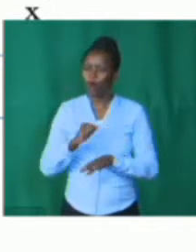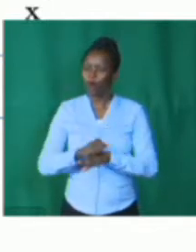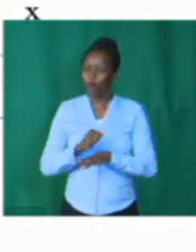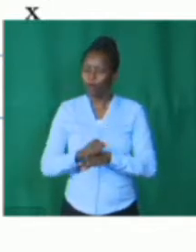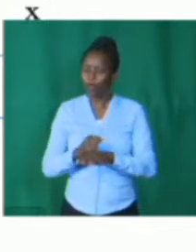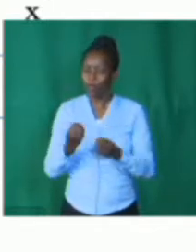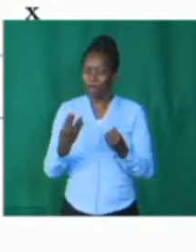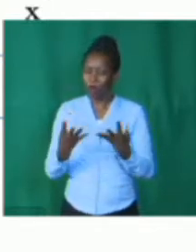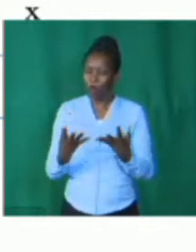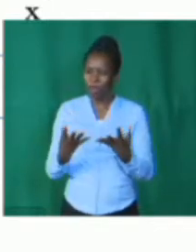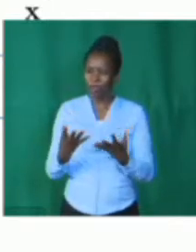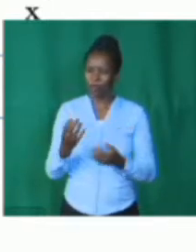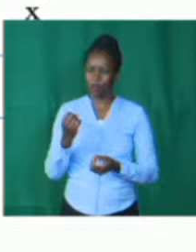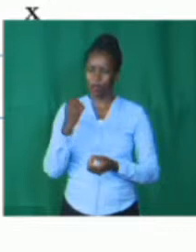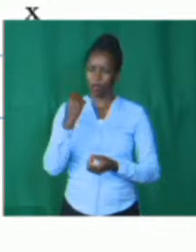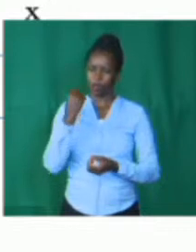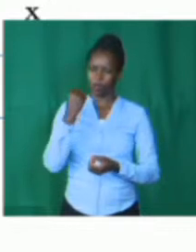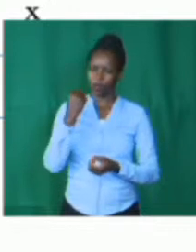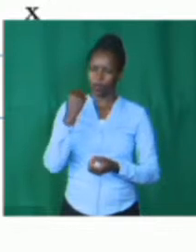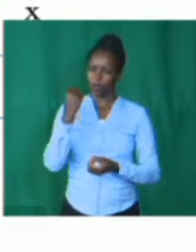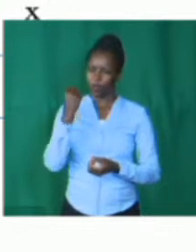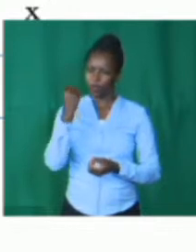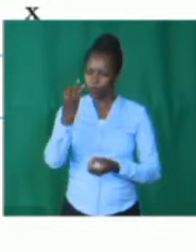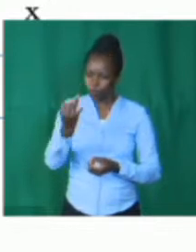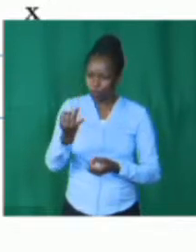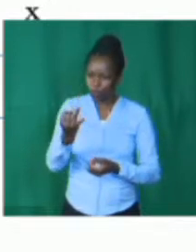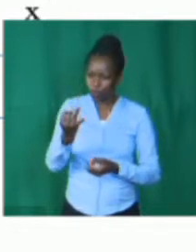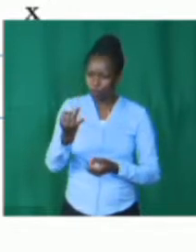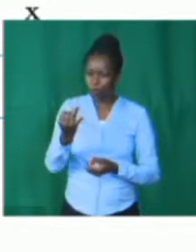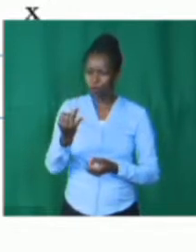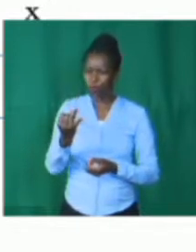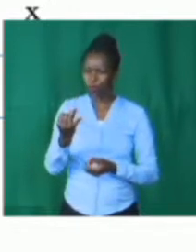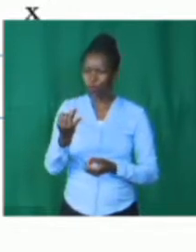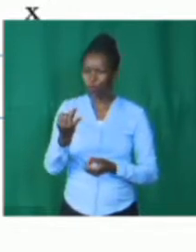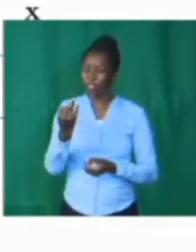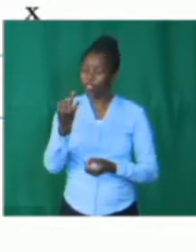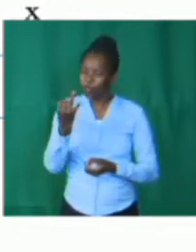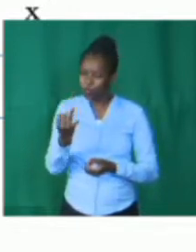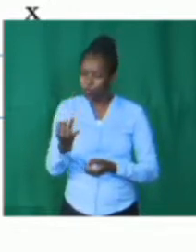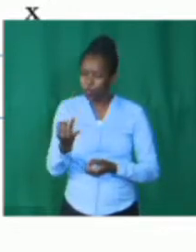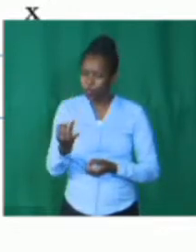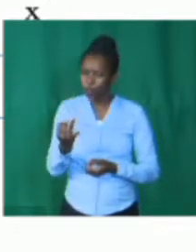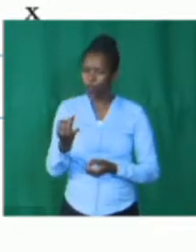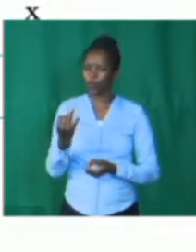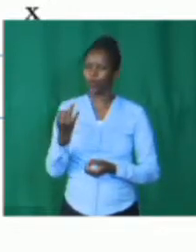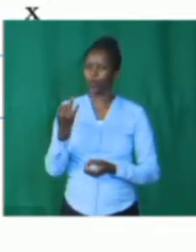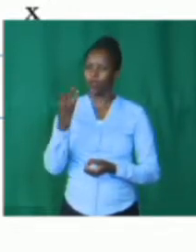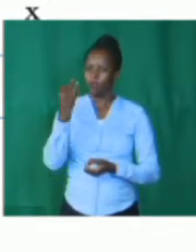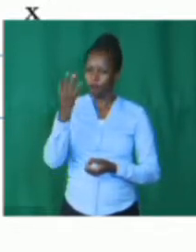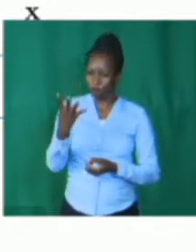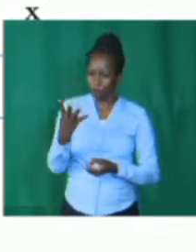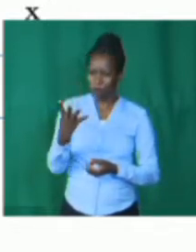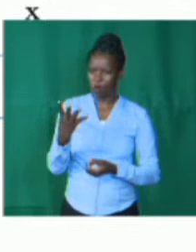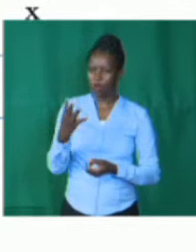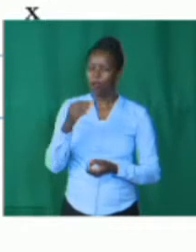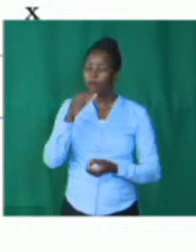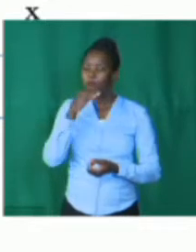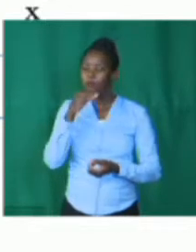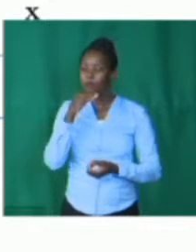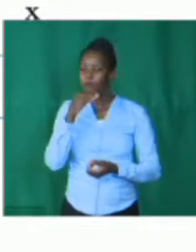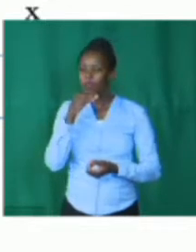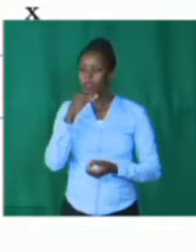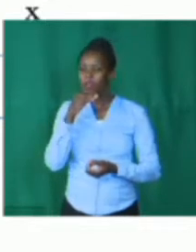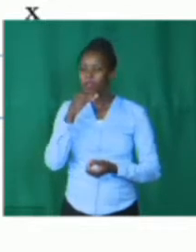we go 1, so we go 2, each square represents 2 units, we go to 4. So this means